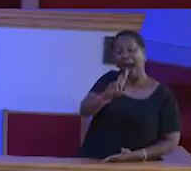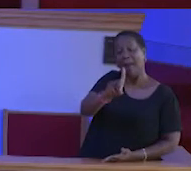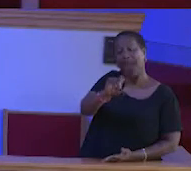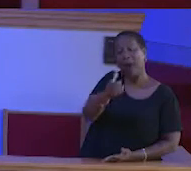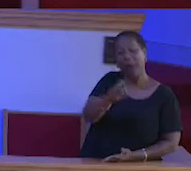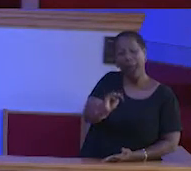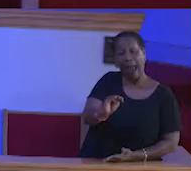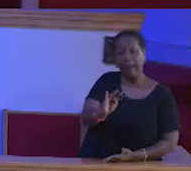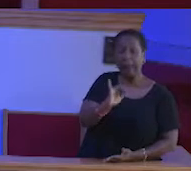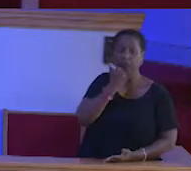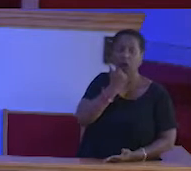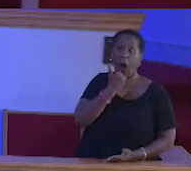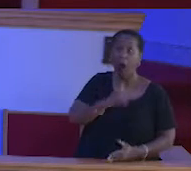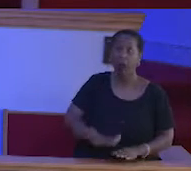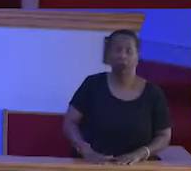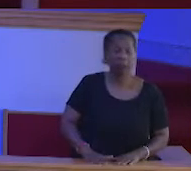wrong.